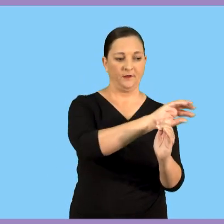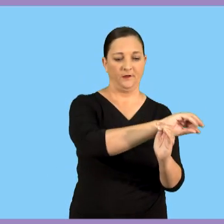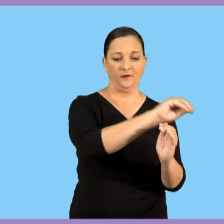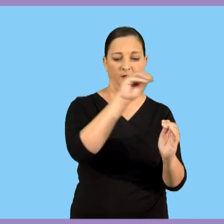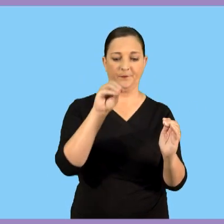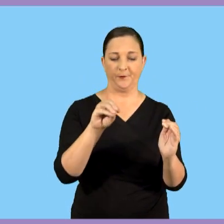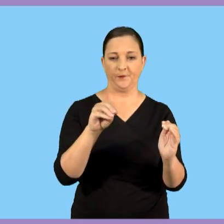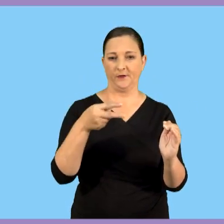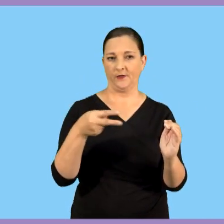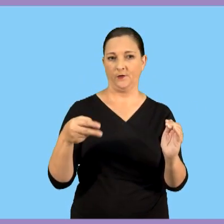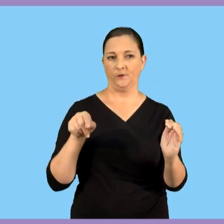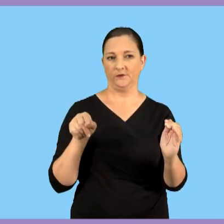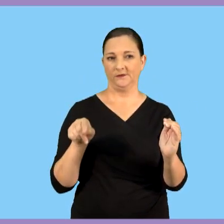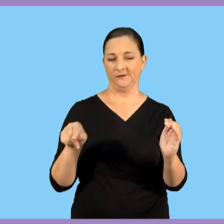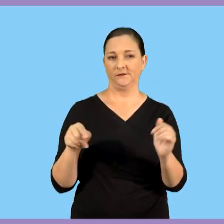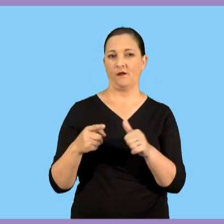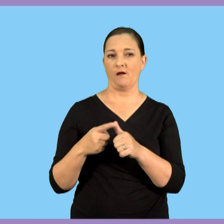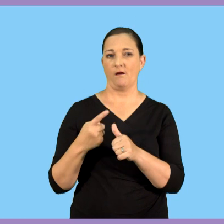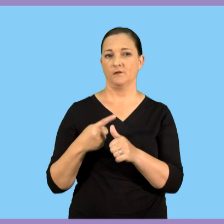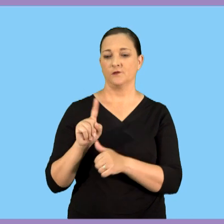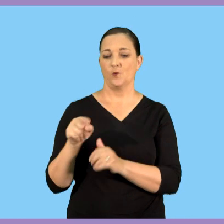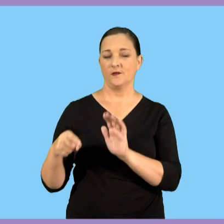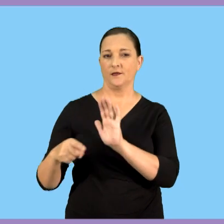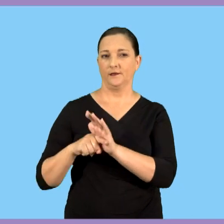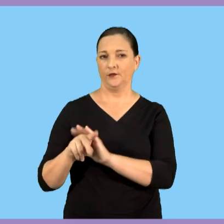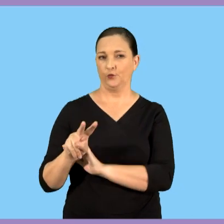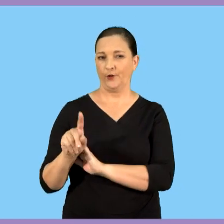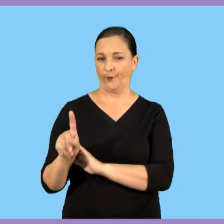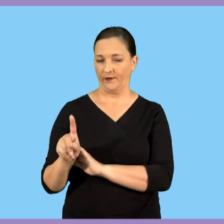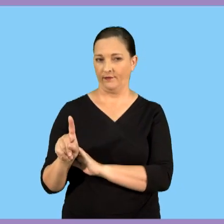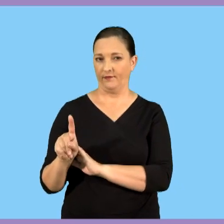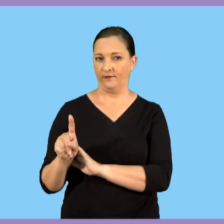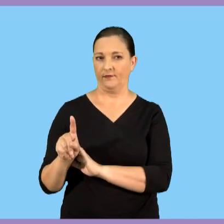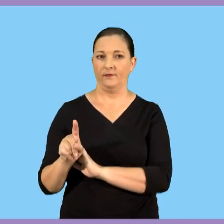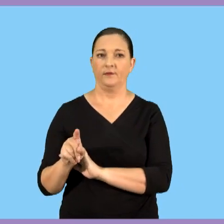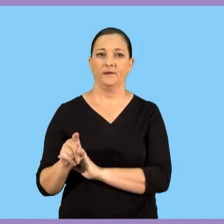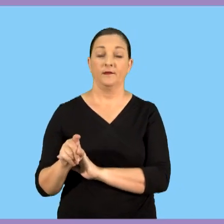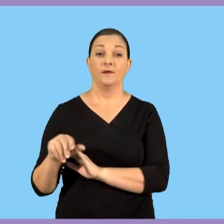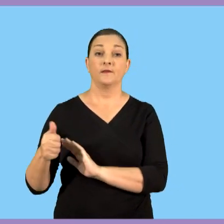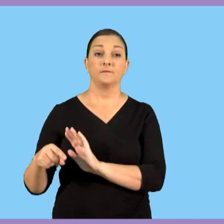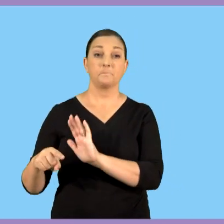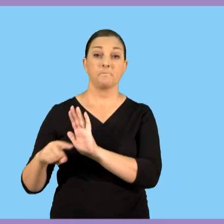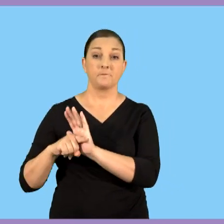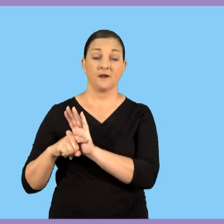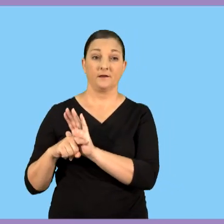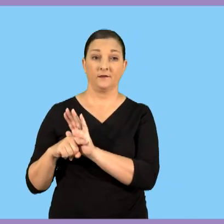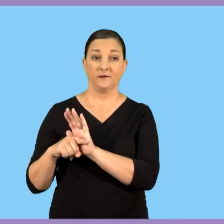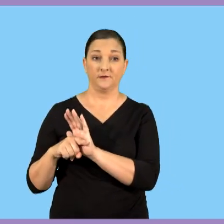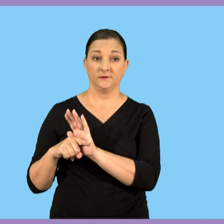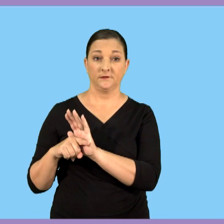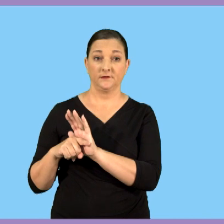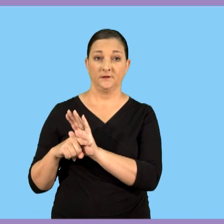positive 3. Our answer there is a negative 21. and I am going to subtract